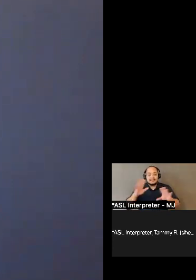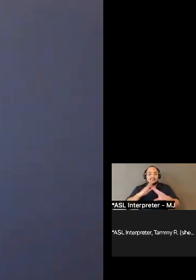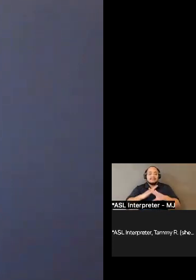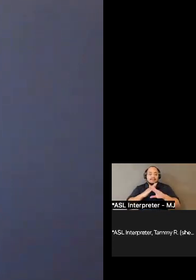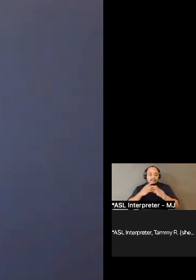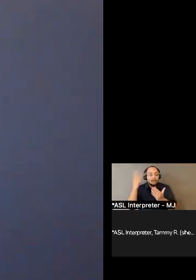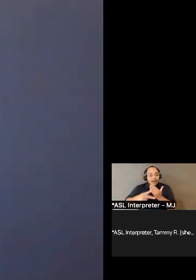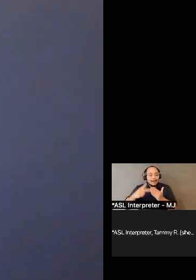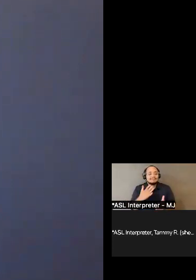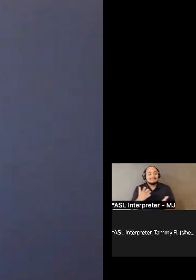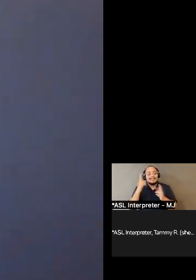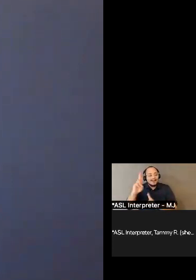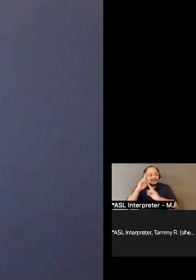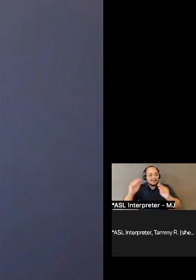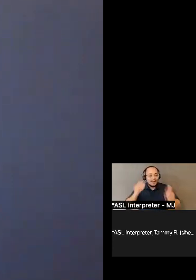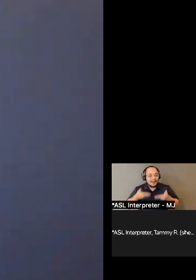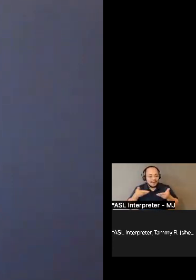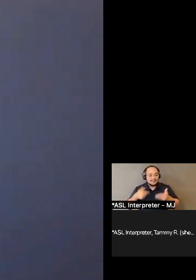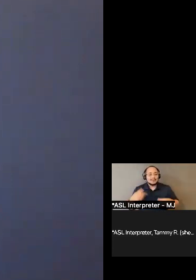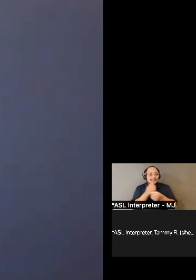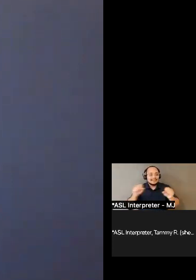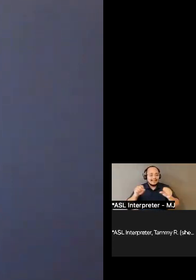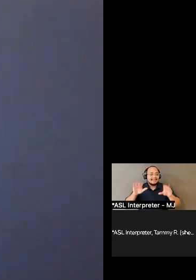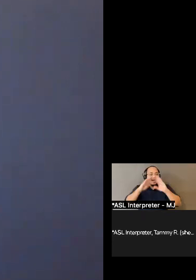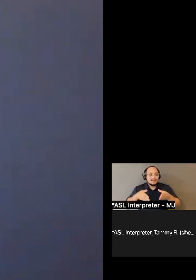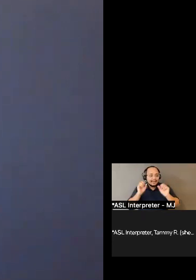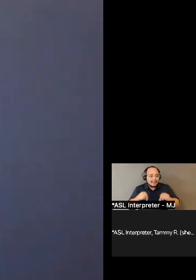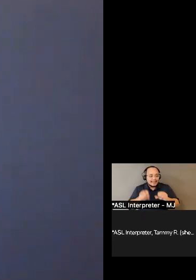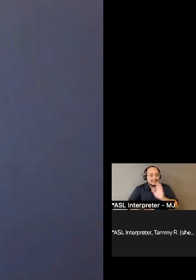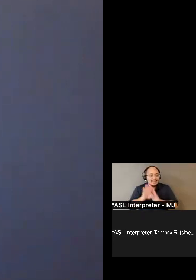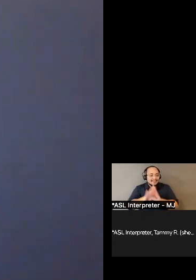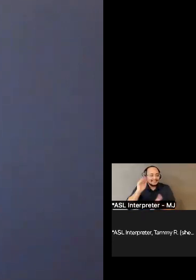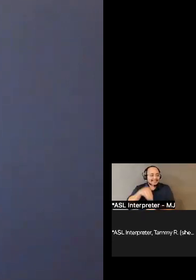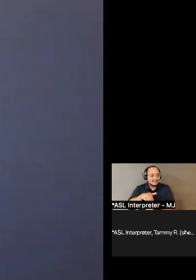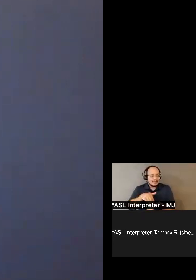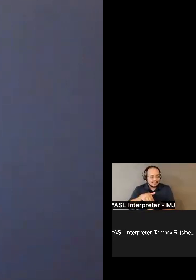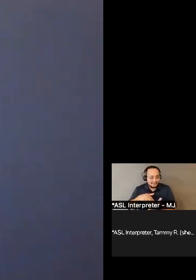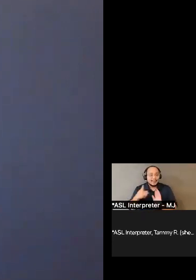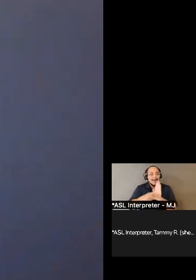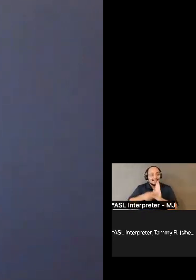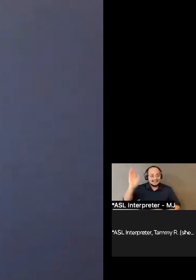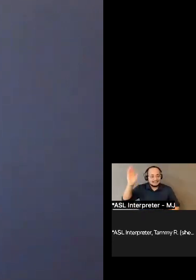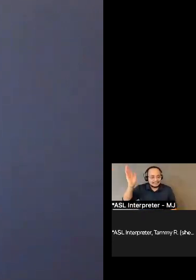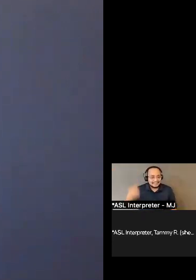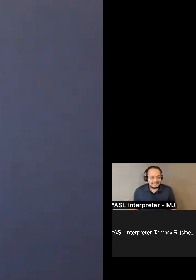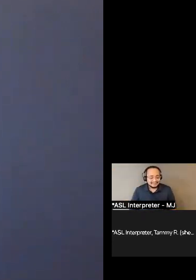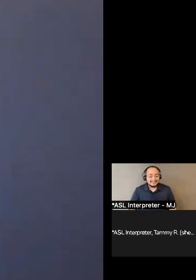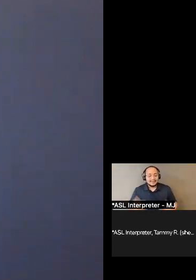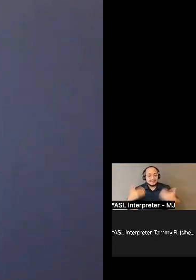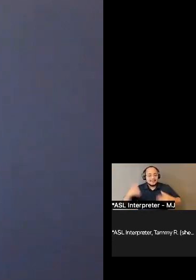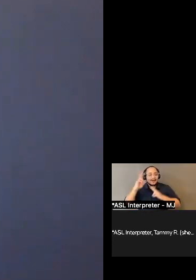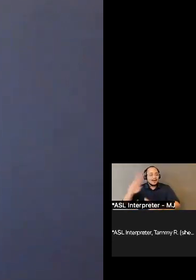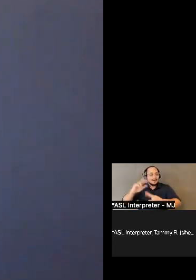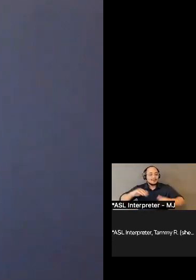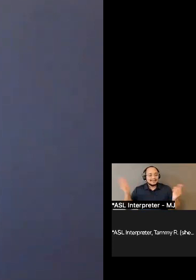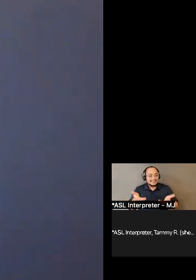so pleased to welcome you all to the Safe Housing Capacity Building Center policy briefing. And it is an honor